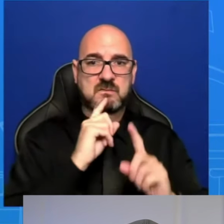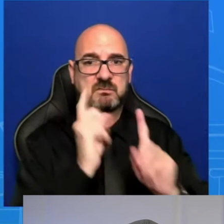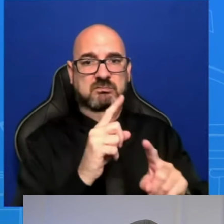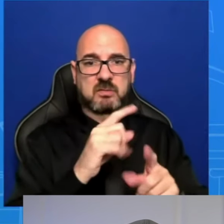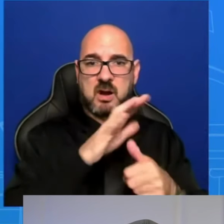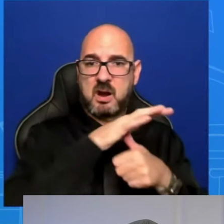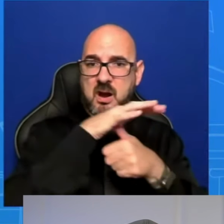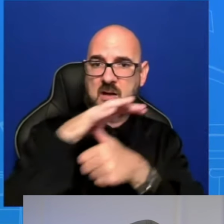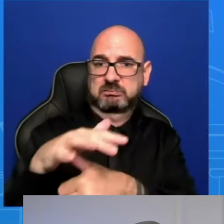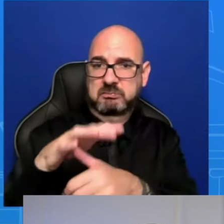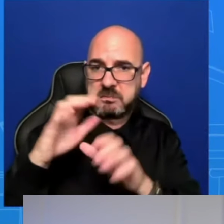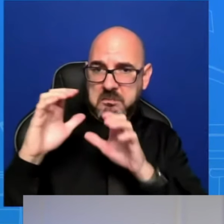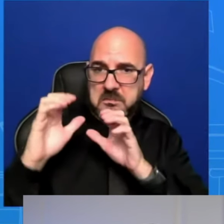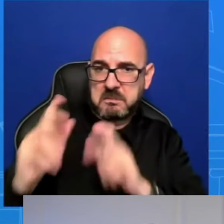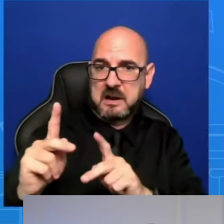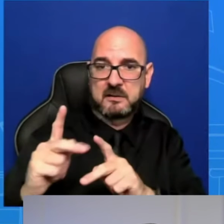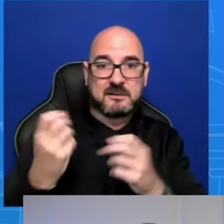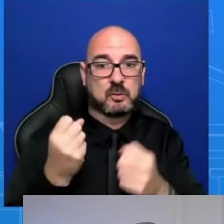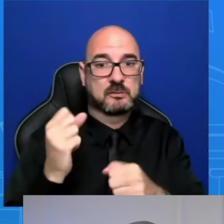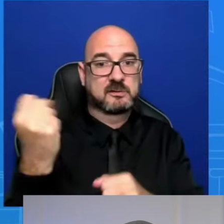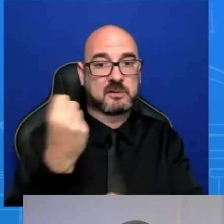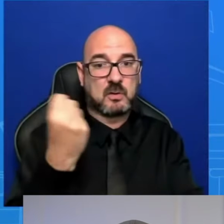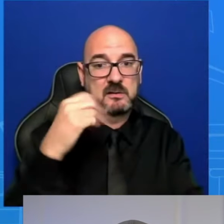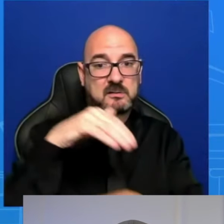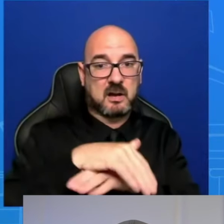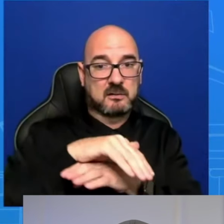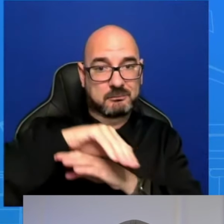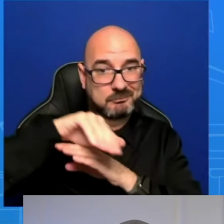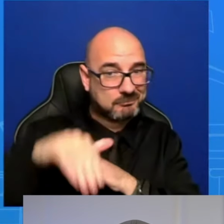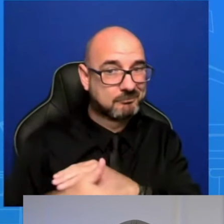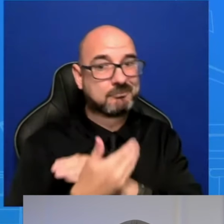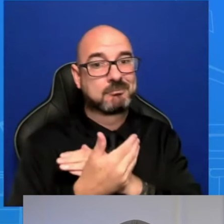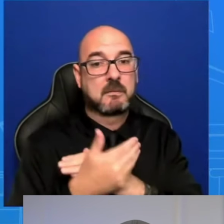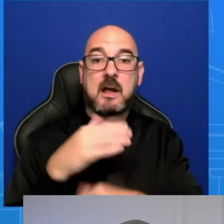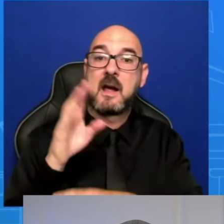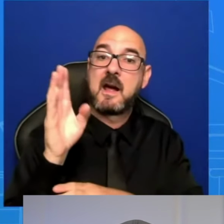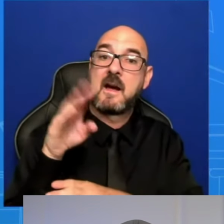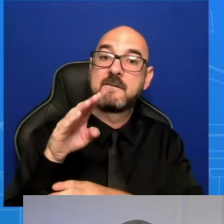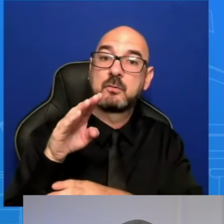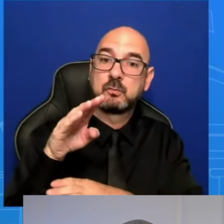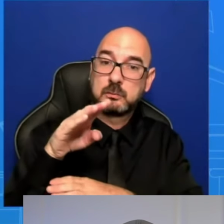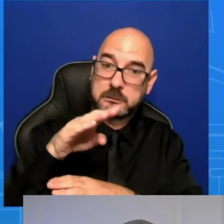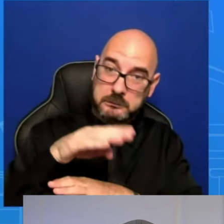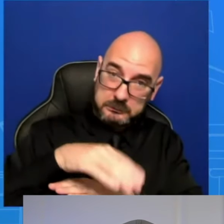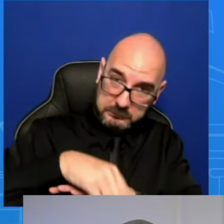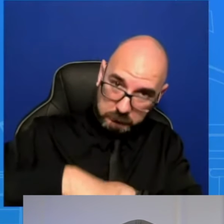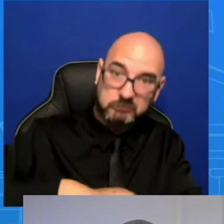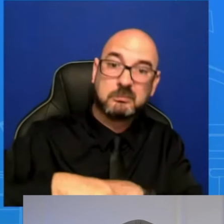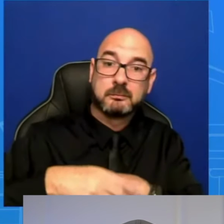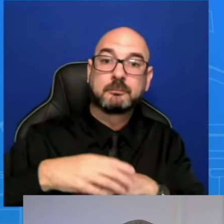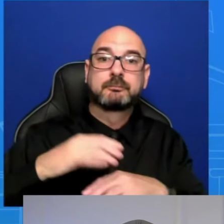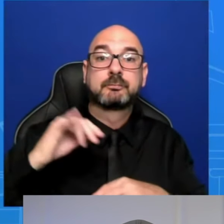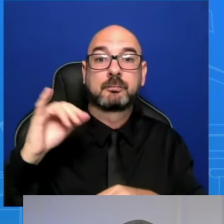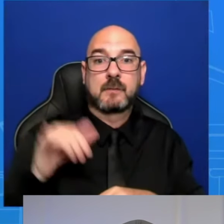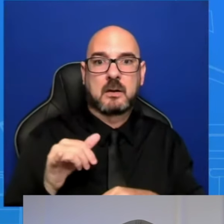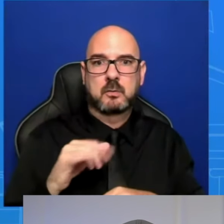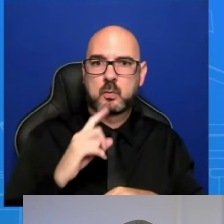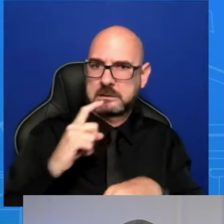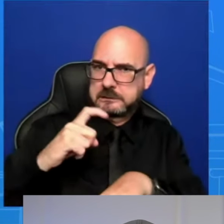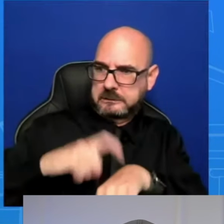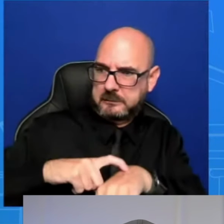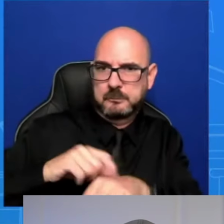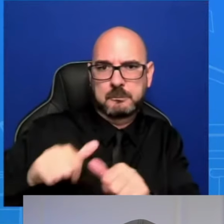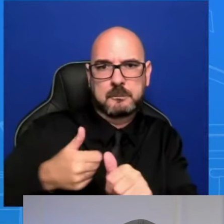the Situation Room from mid-afternoon till late at night, getting real-time updates from General Kirilla and from his defense team all throughout the